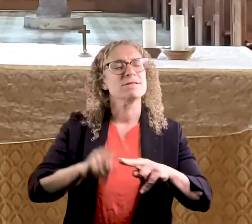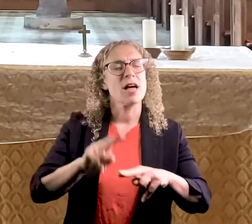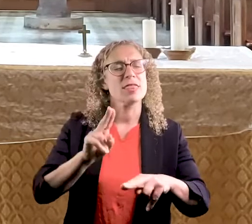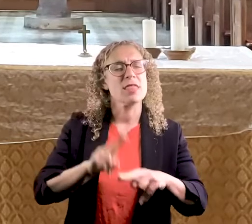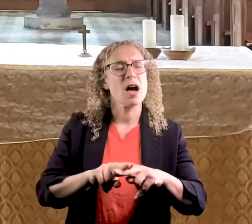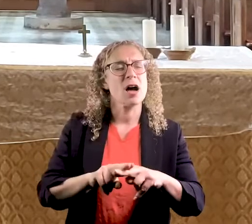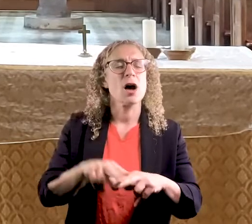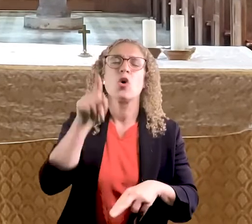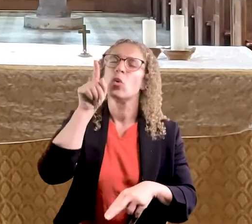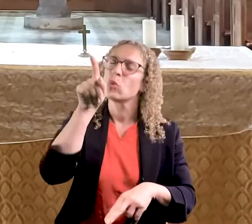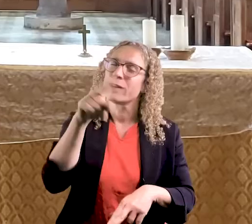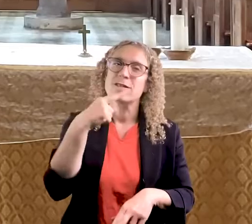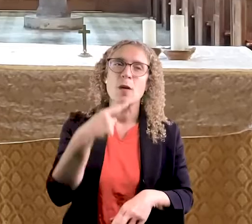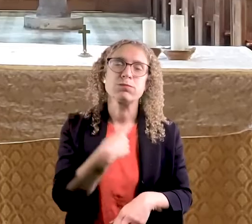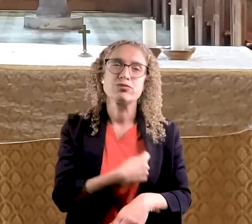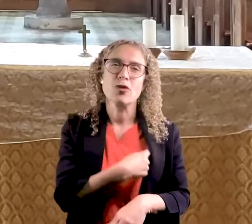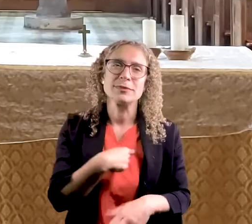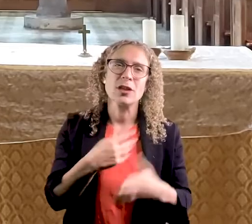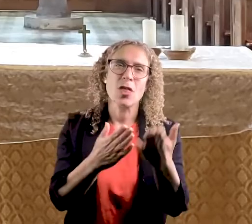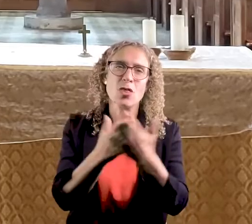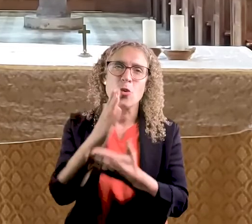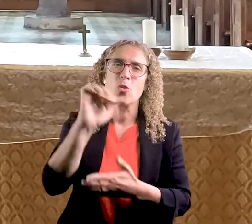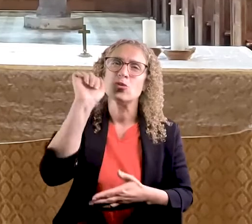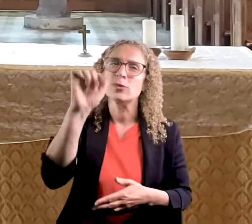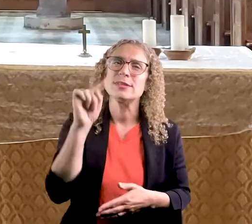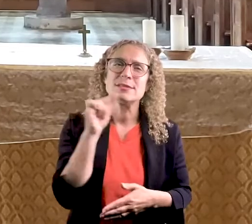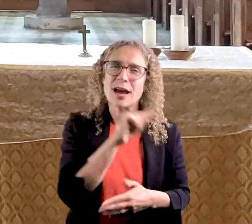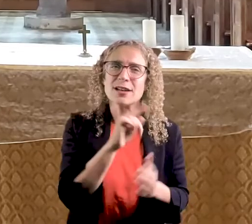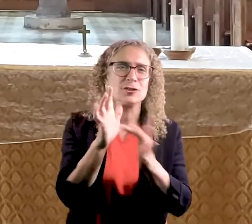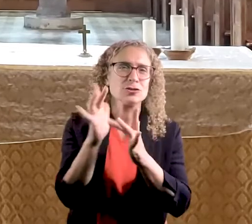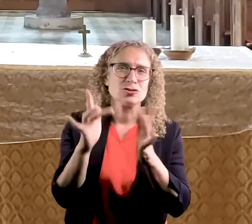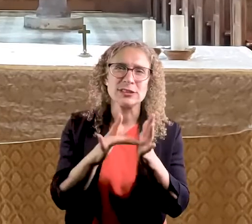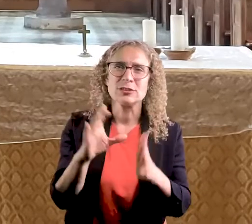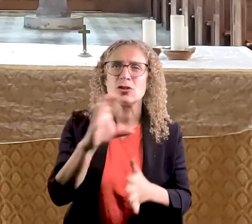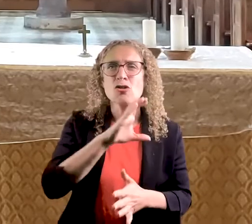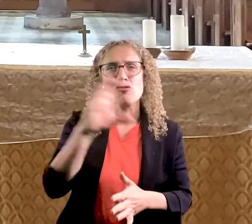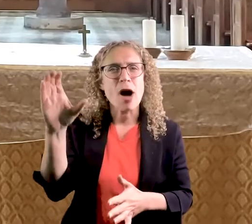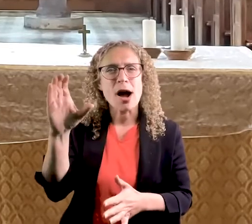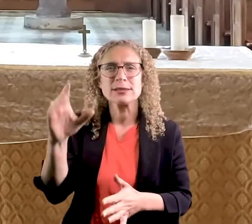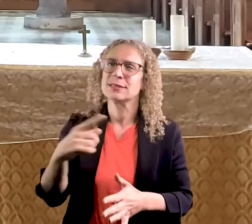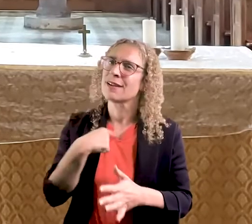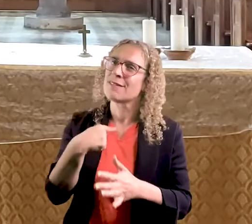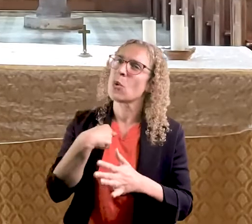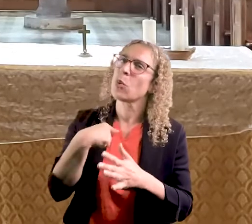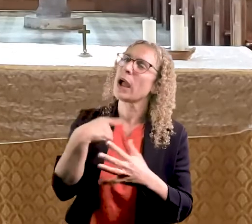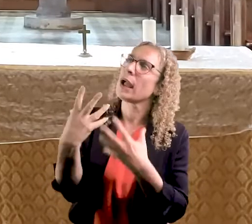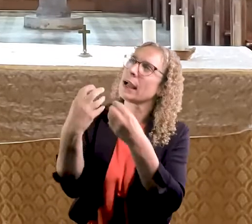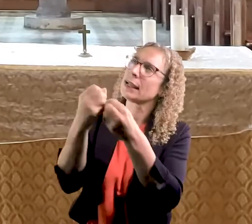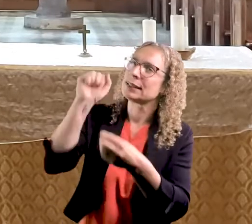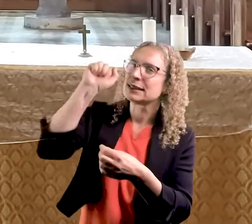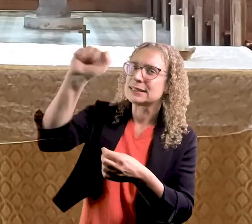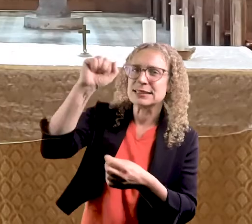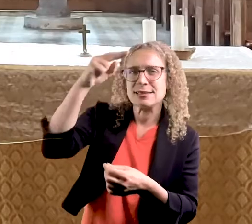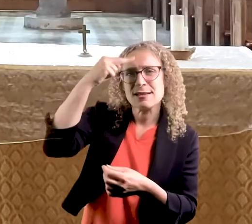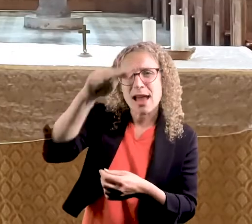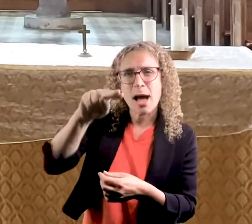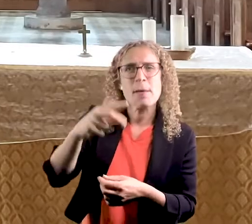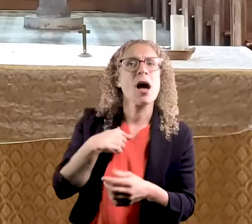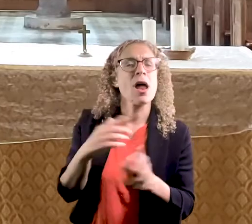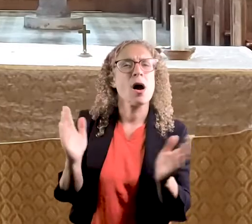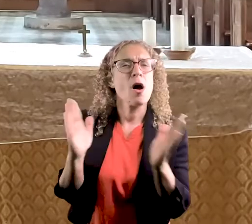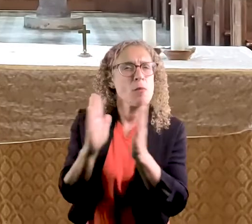Heavenly Father, you have promised through your Son, Jesus Christ, that when we meet in his